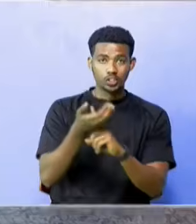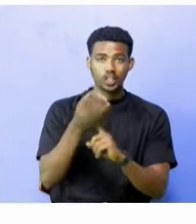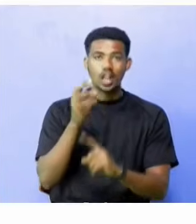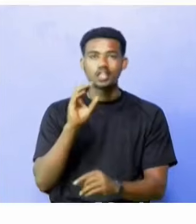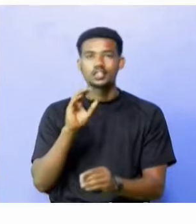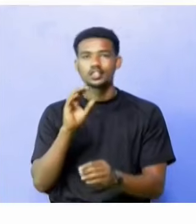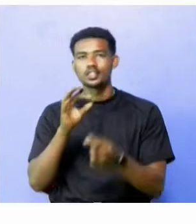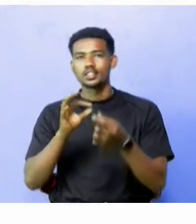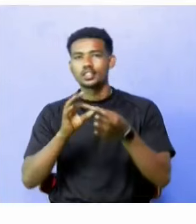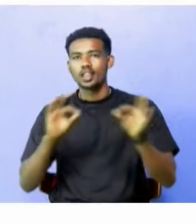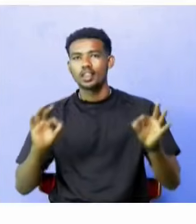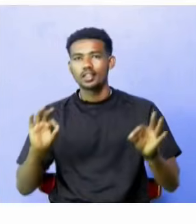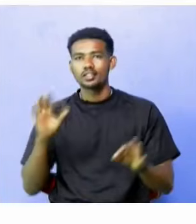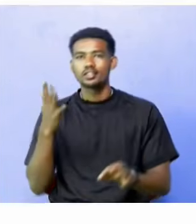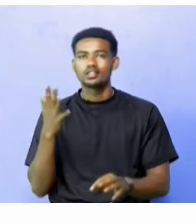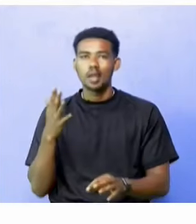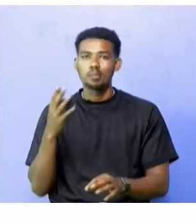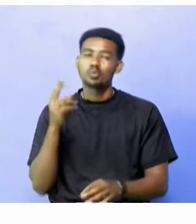2.